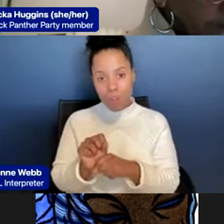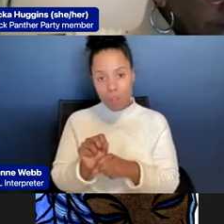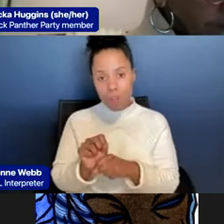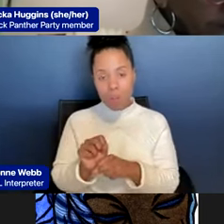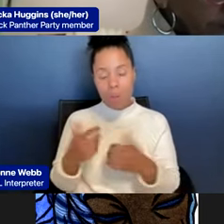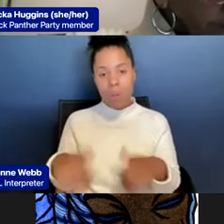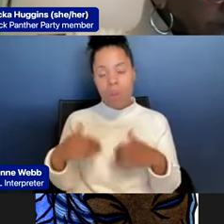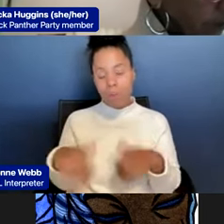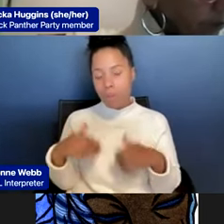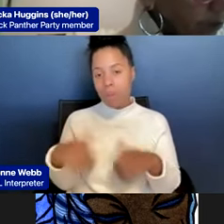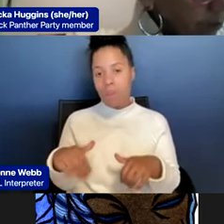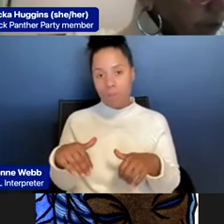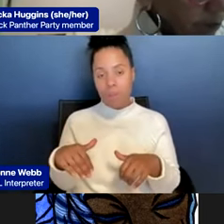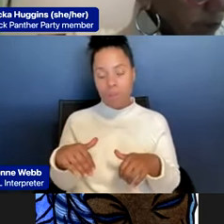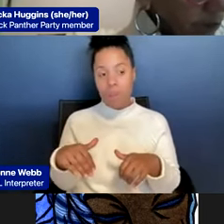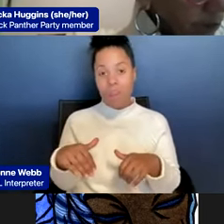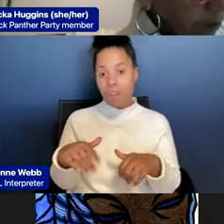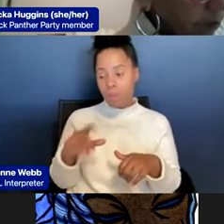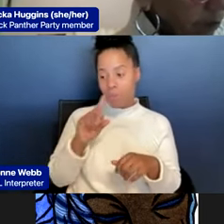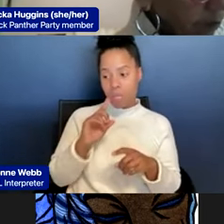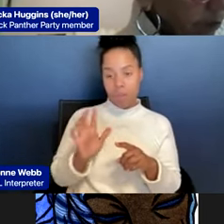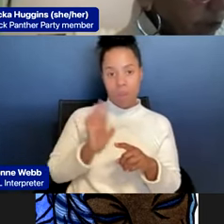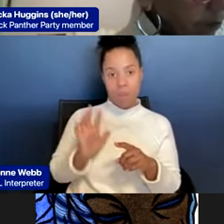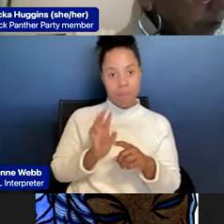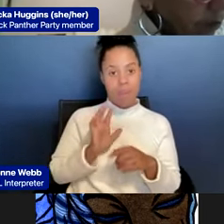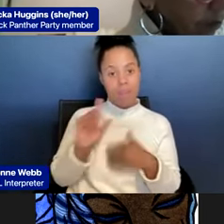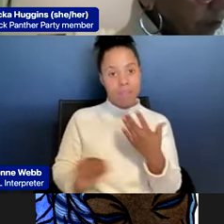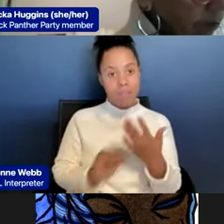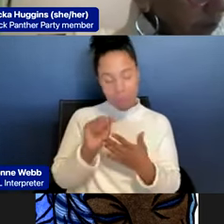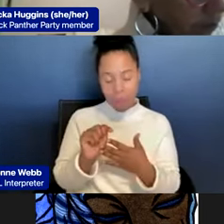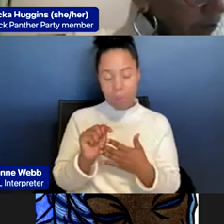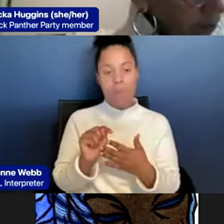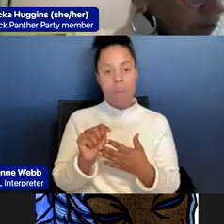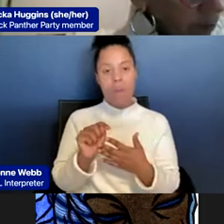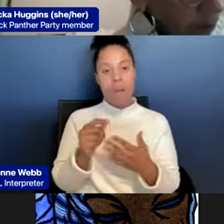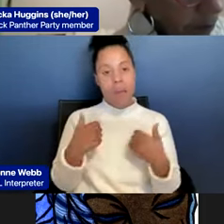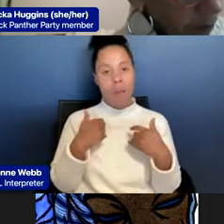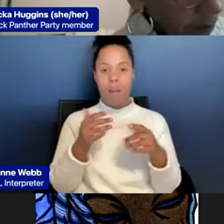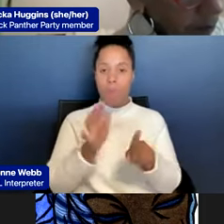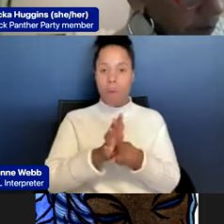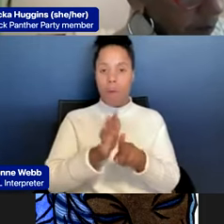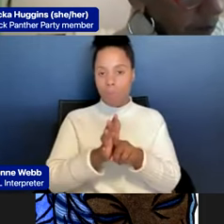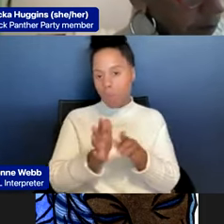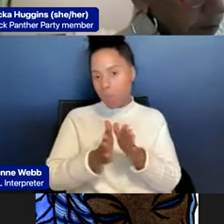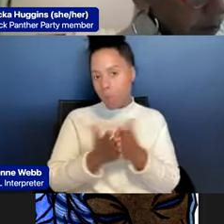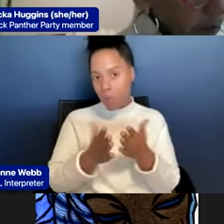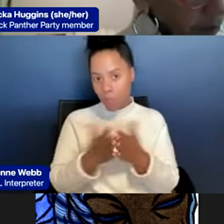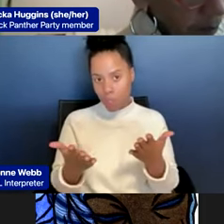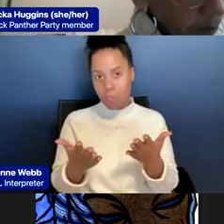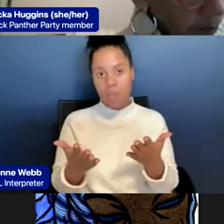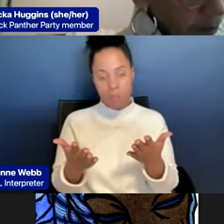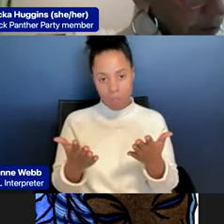And in many ways, at that time, the popular book was